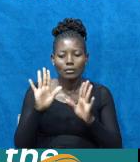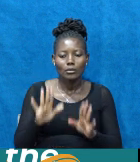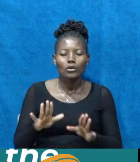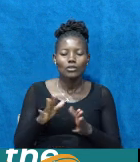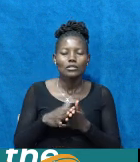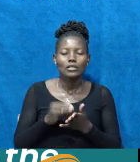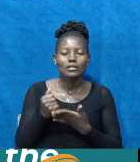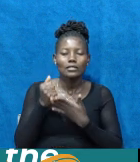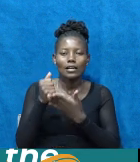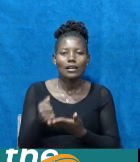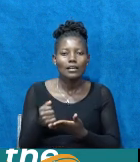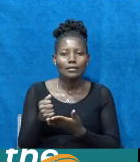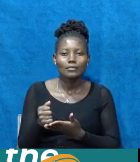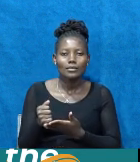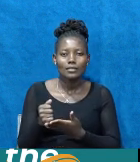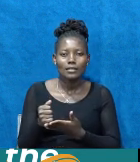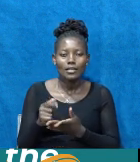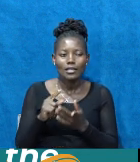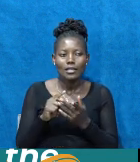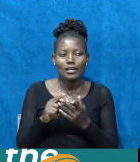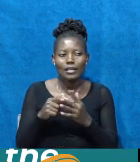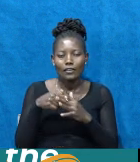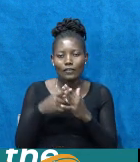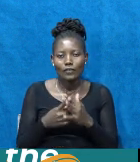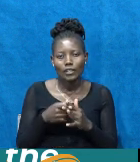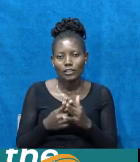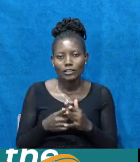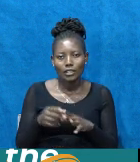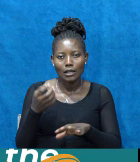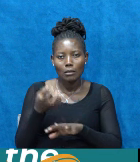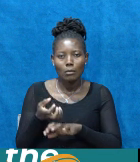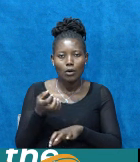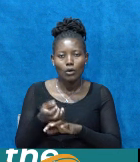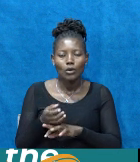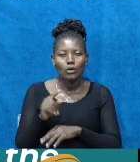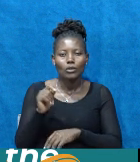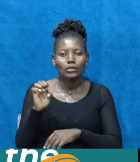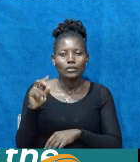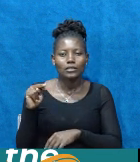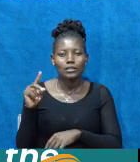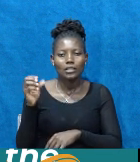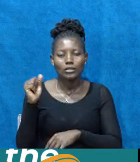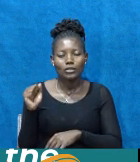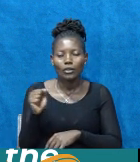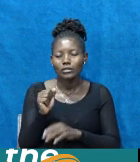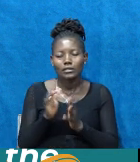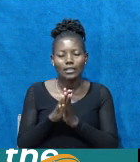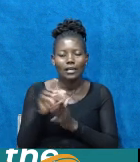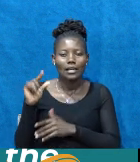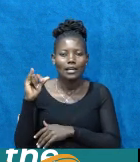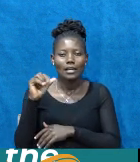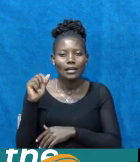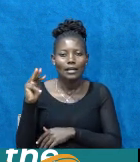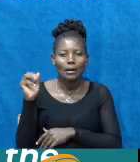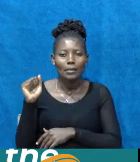Collagen plays a key role when it comes to the regeneration and repair of tissues, which is including the bones, tendons,